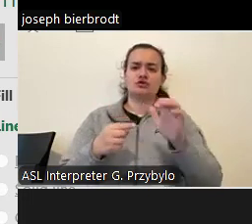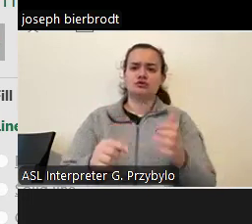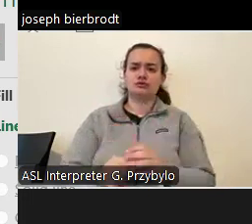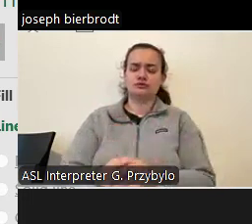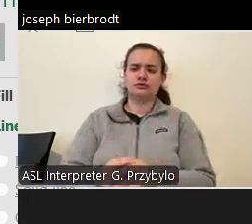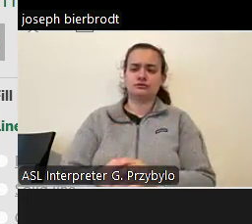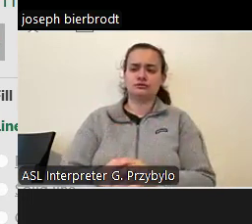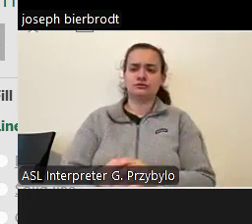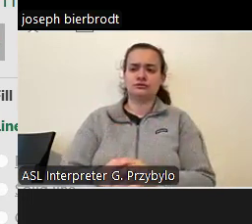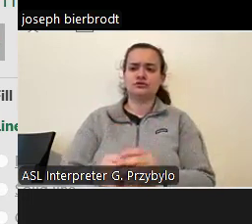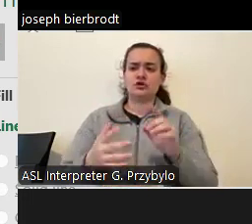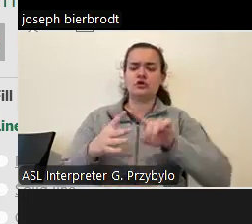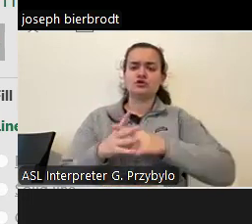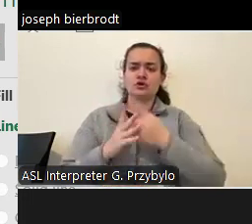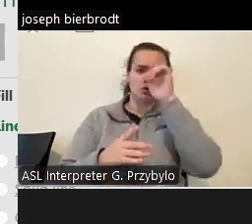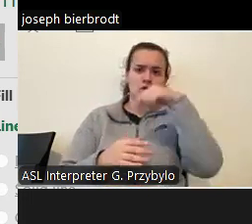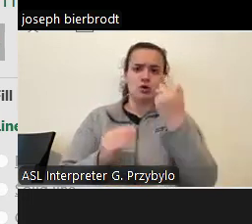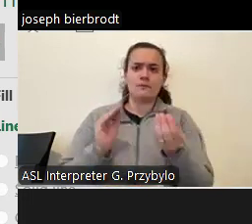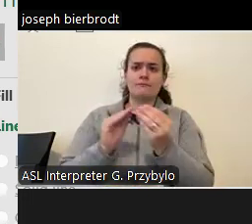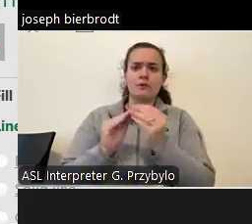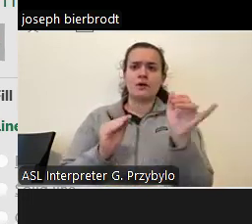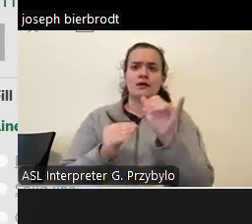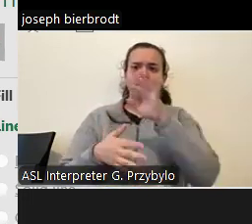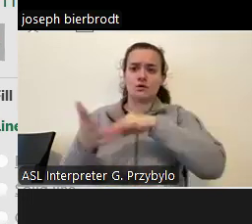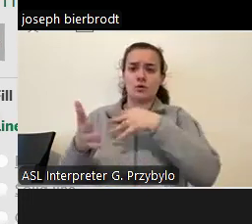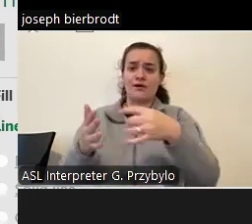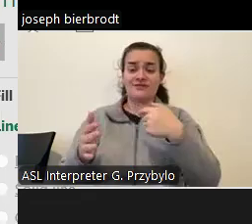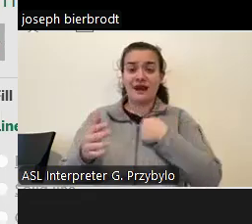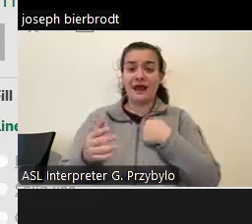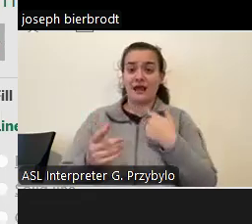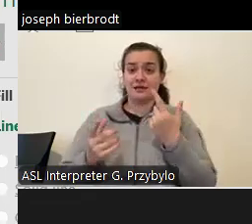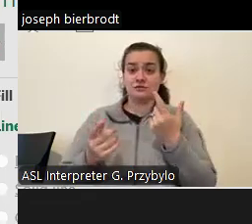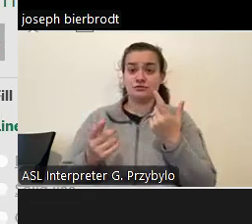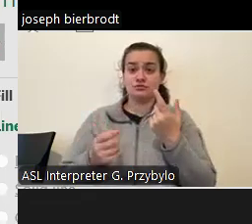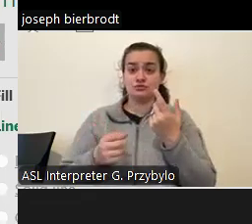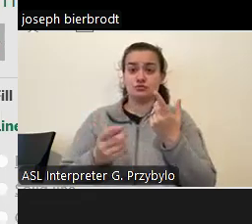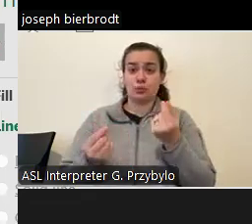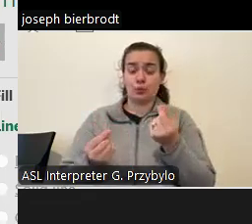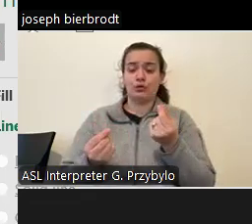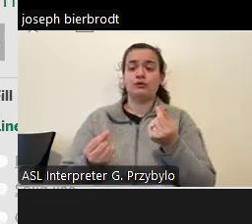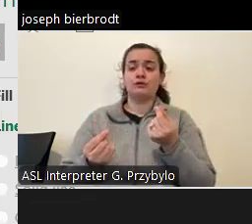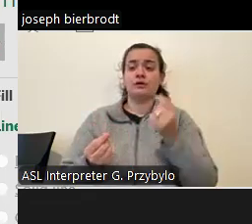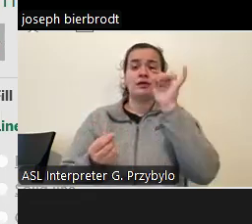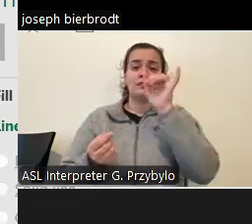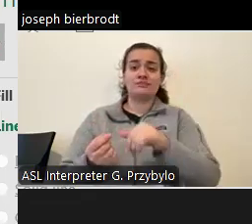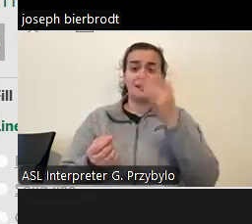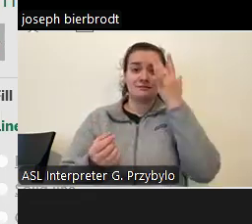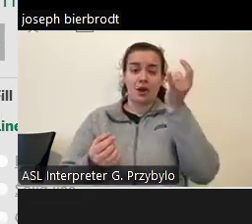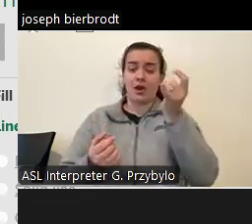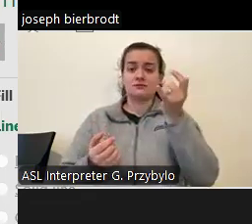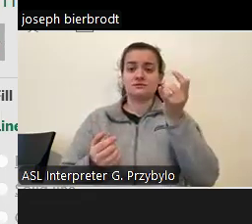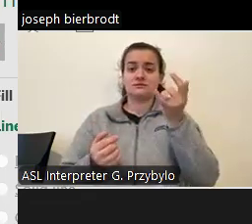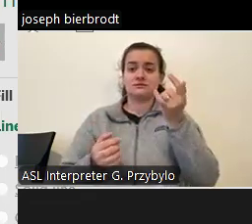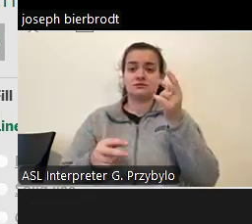It starts to look a lot more like the graph that I do. And that is because you look on the